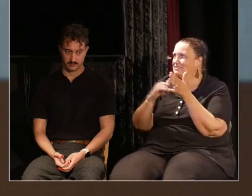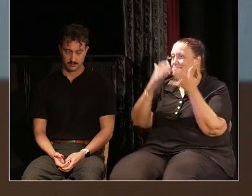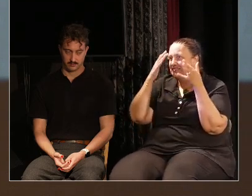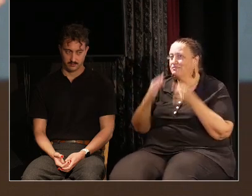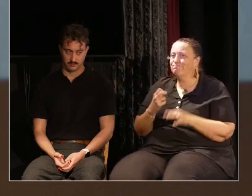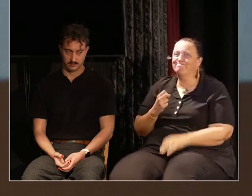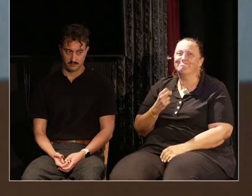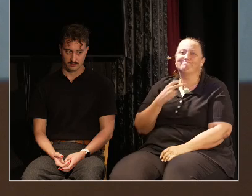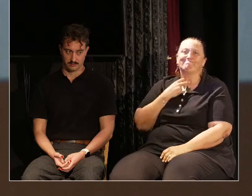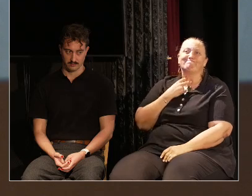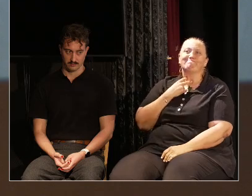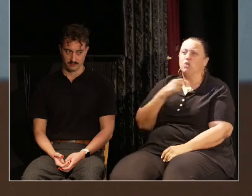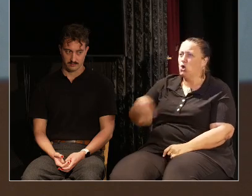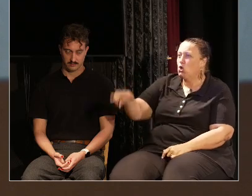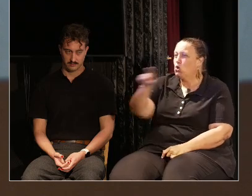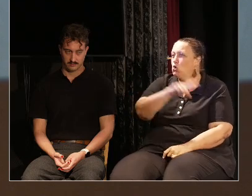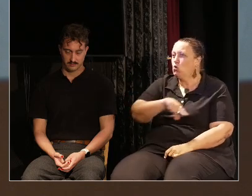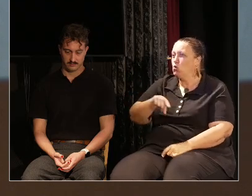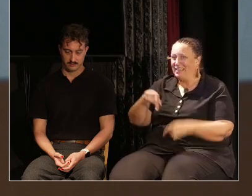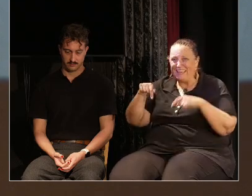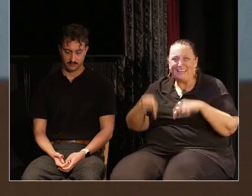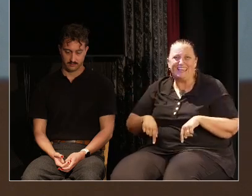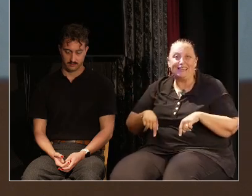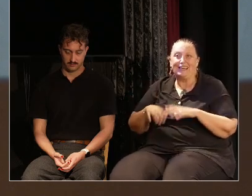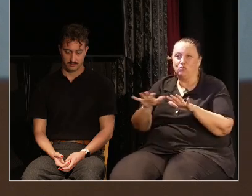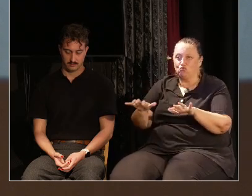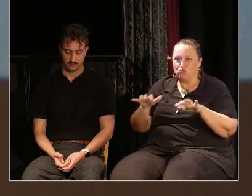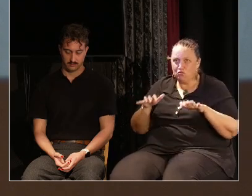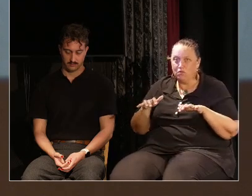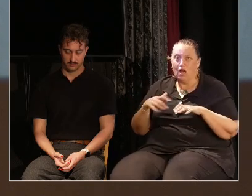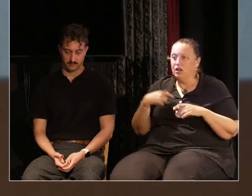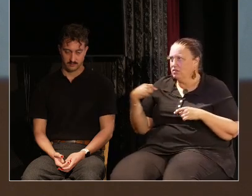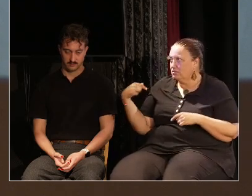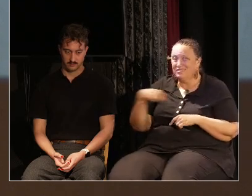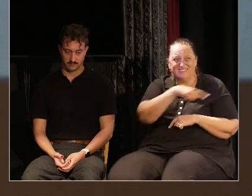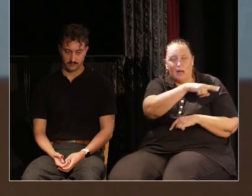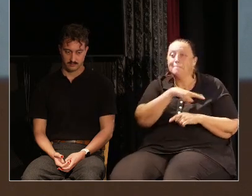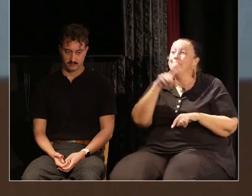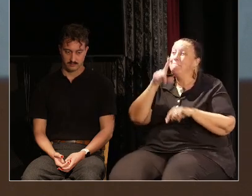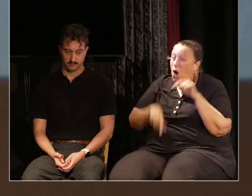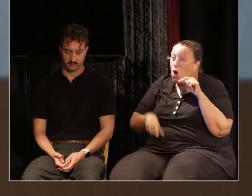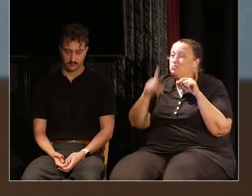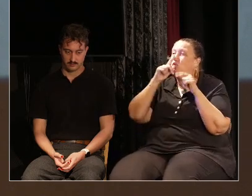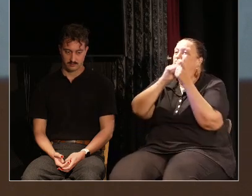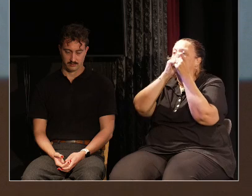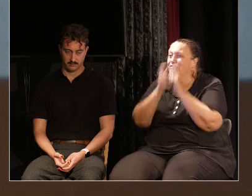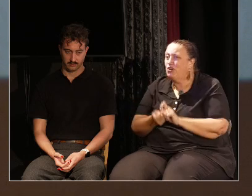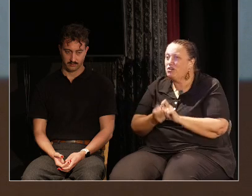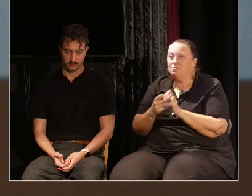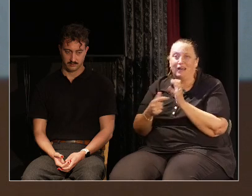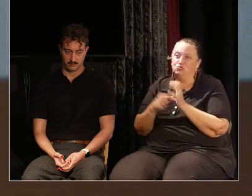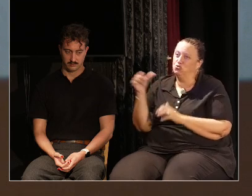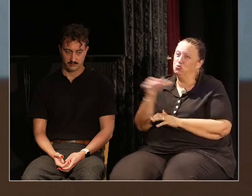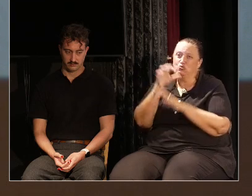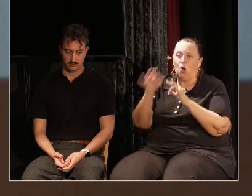that because everyone basically in this room, all the organisations and people from across the aisle worked together, we were able to get most of that reversed. It should never have happened.